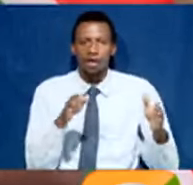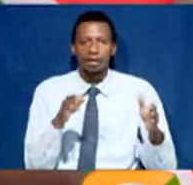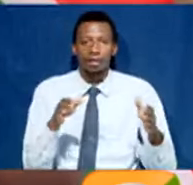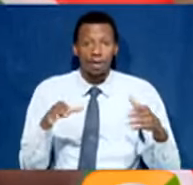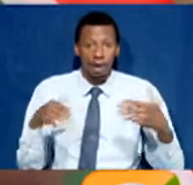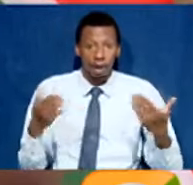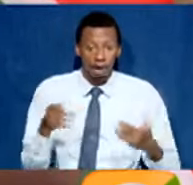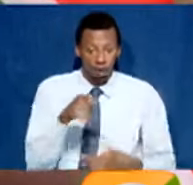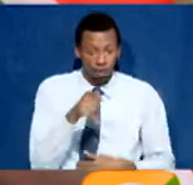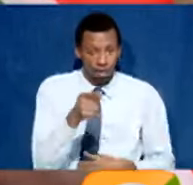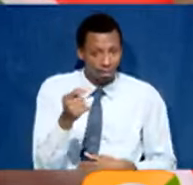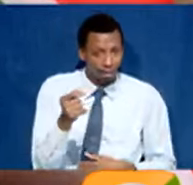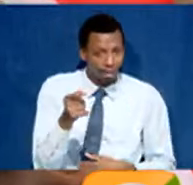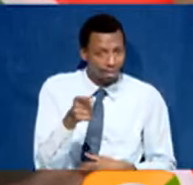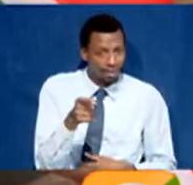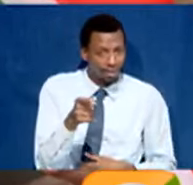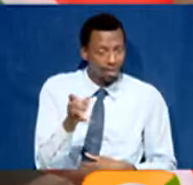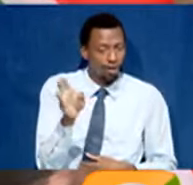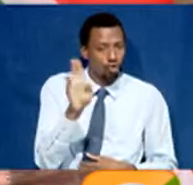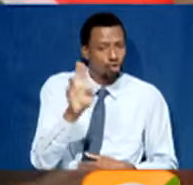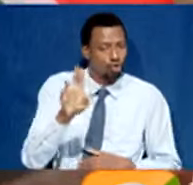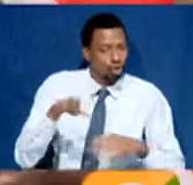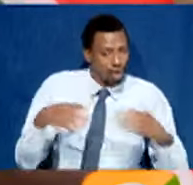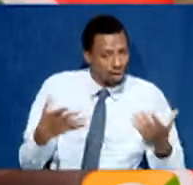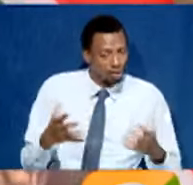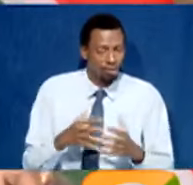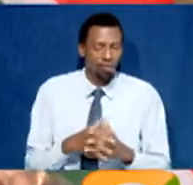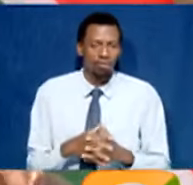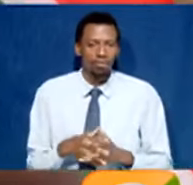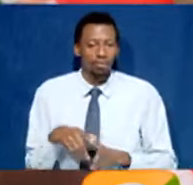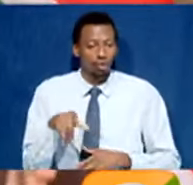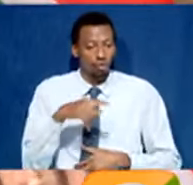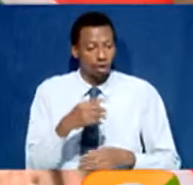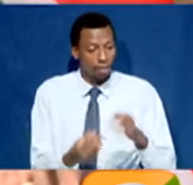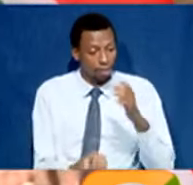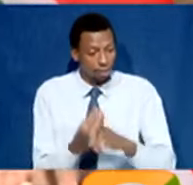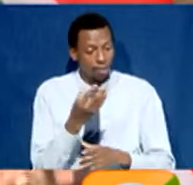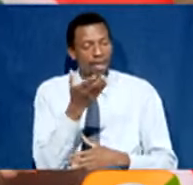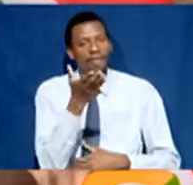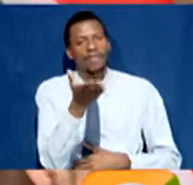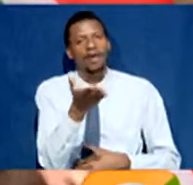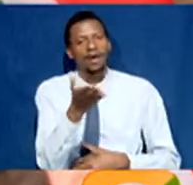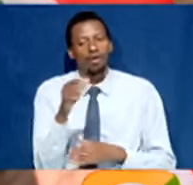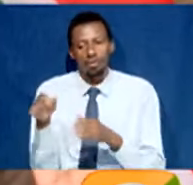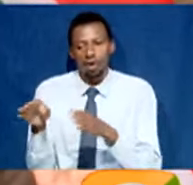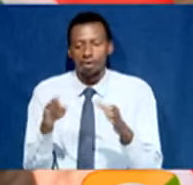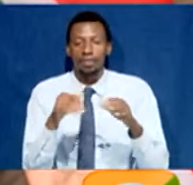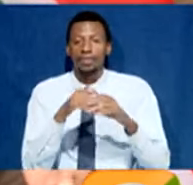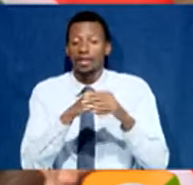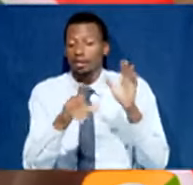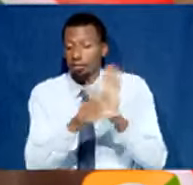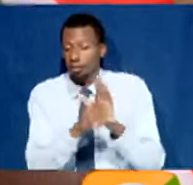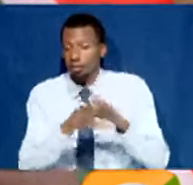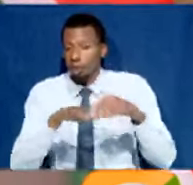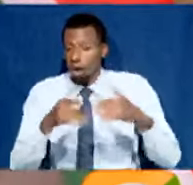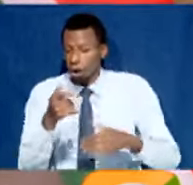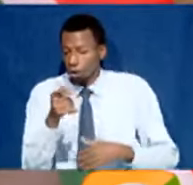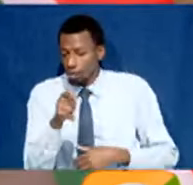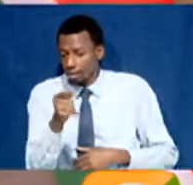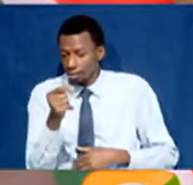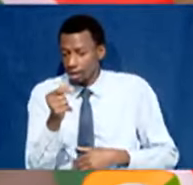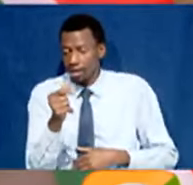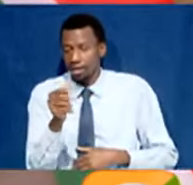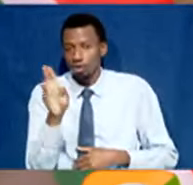this money will be used. We have put a mechanism in law how it's going to be used. Let me tell